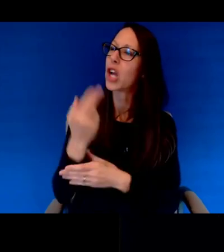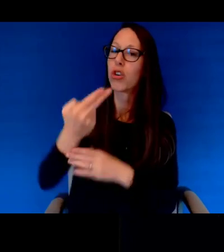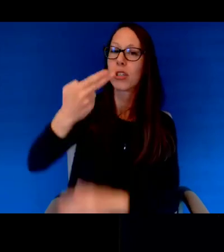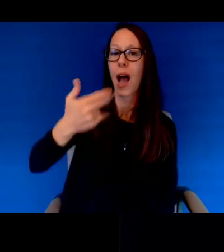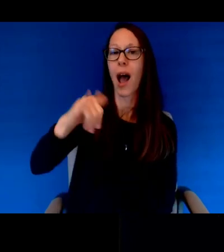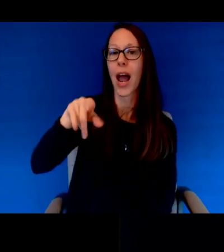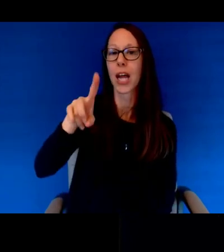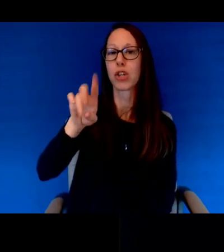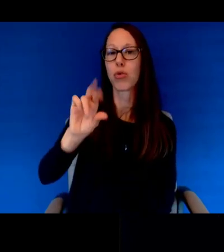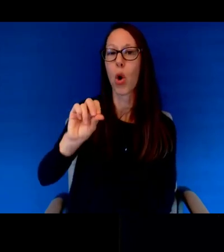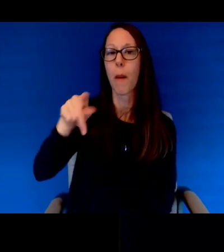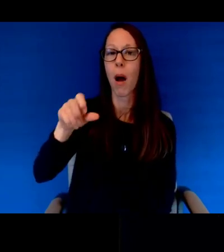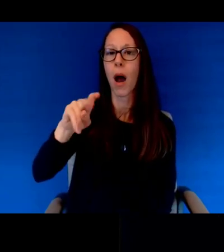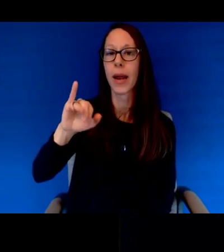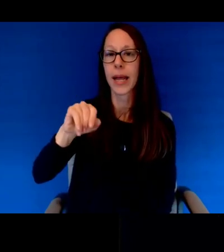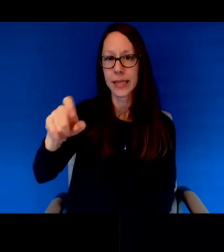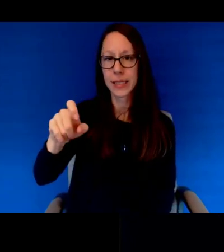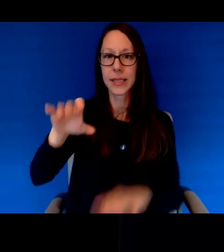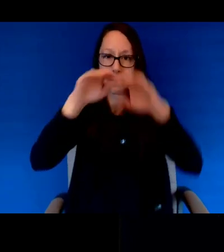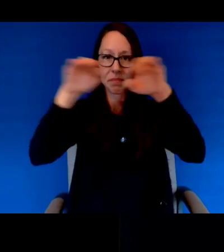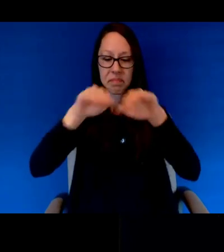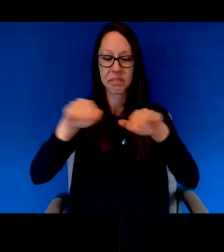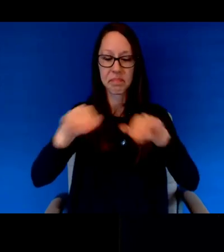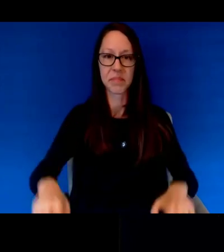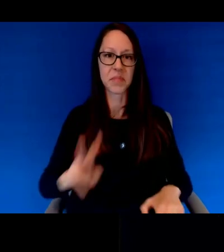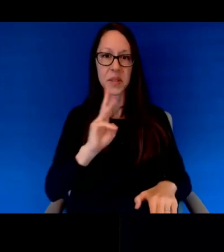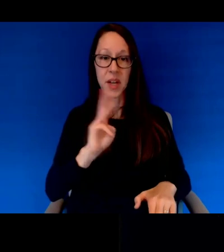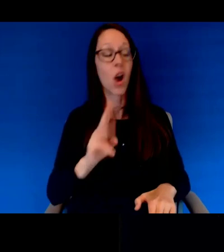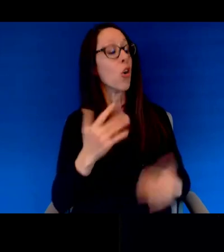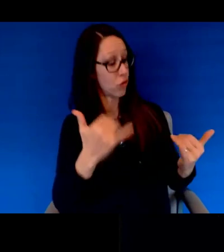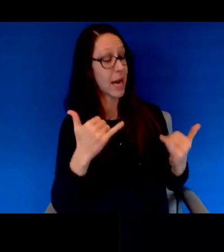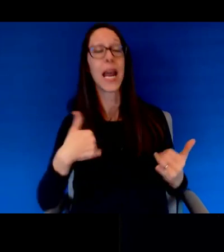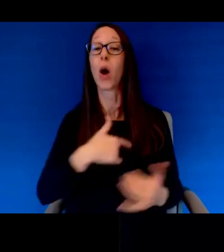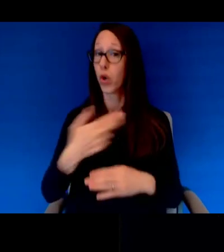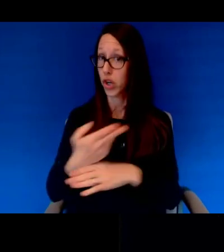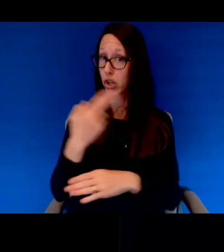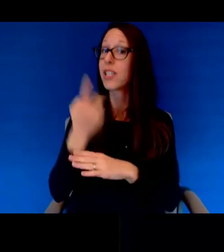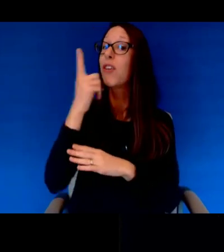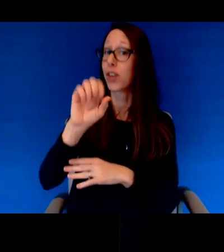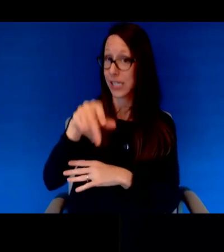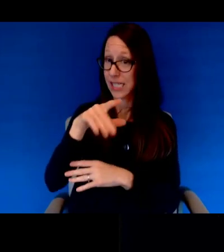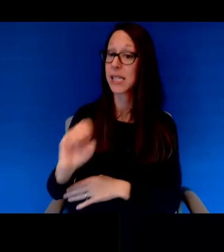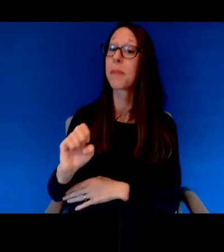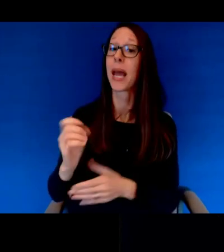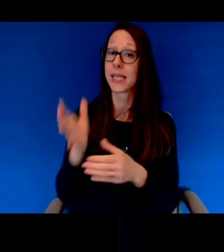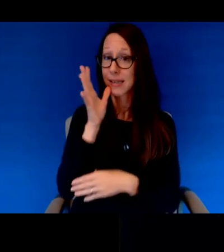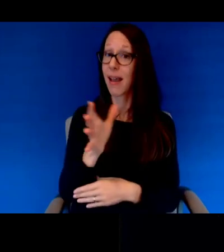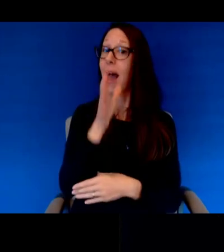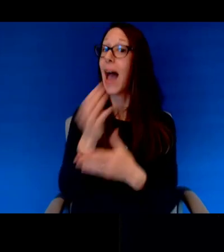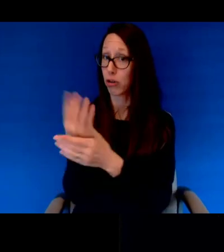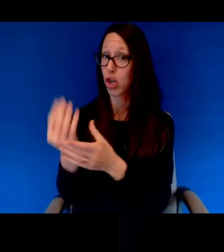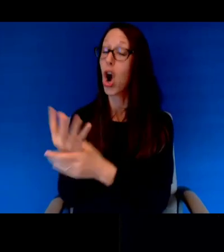Great question. And hydroponics are actually something that's currently being used in space agriculture. I think this has to